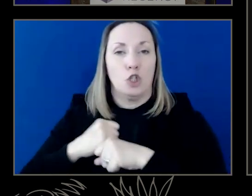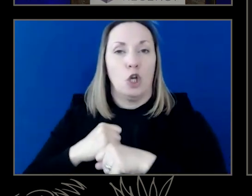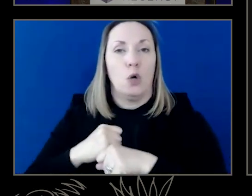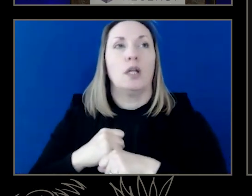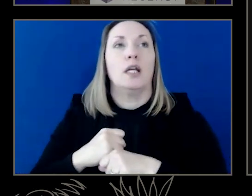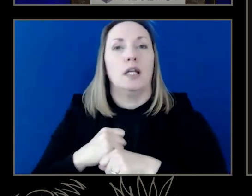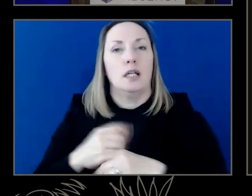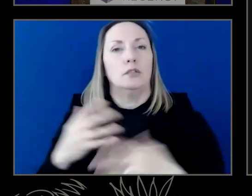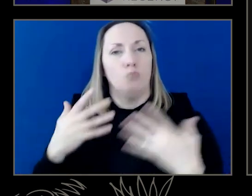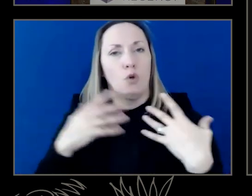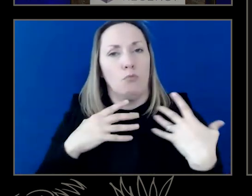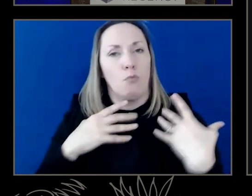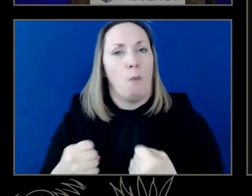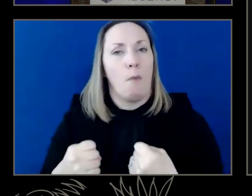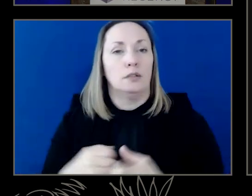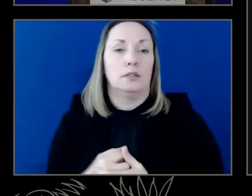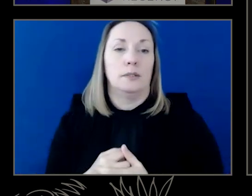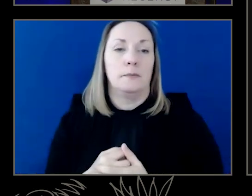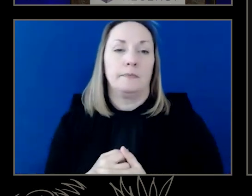more robust.